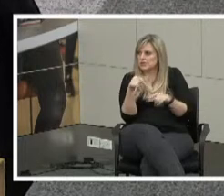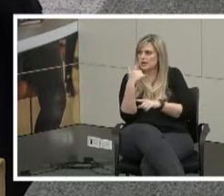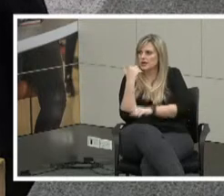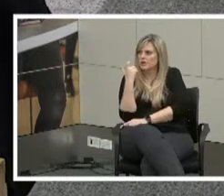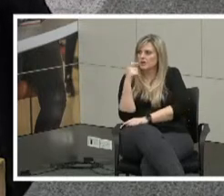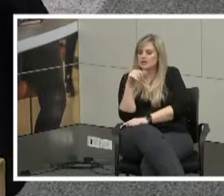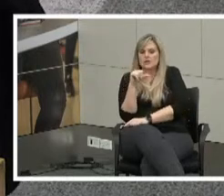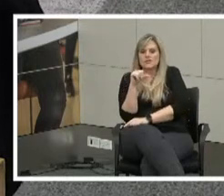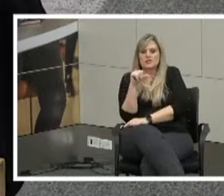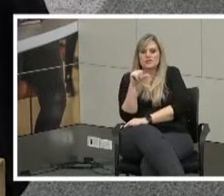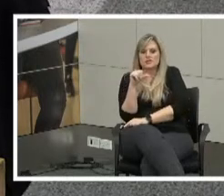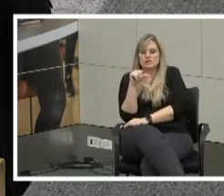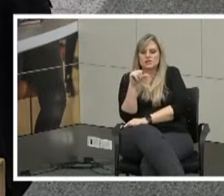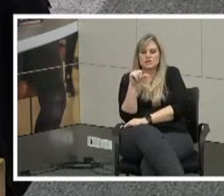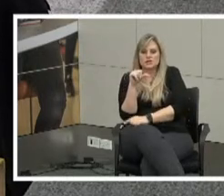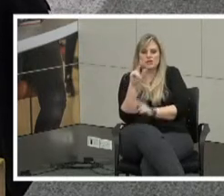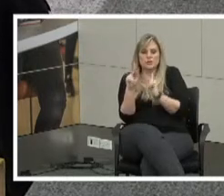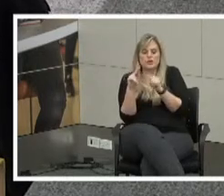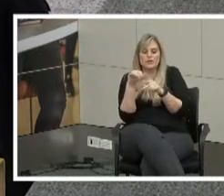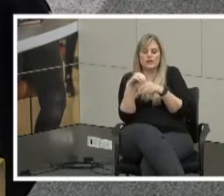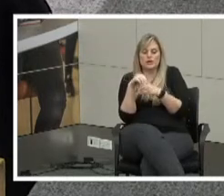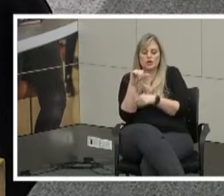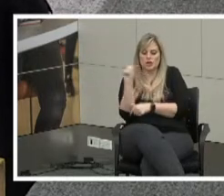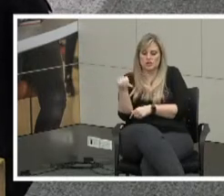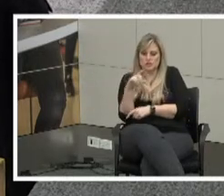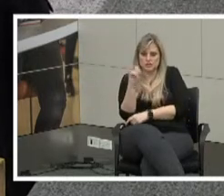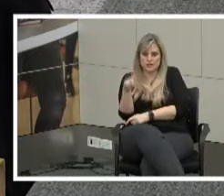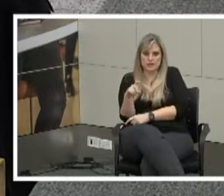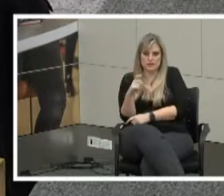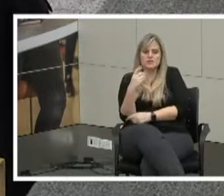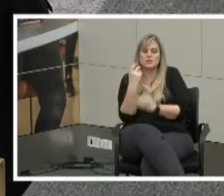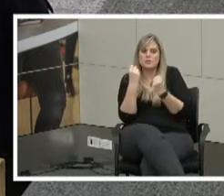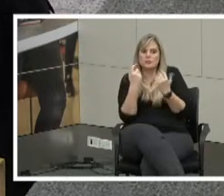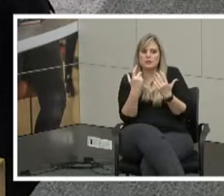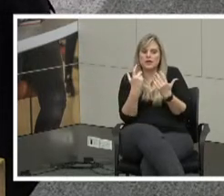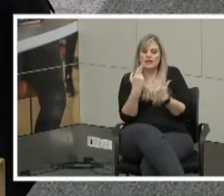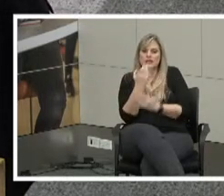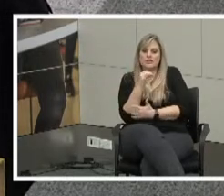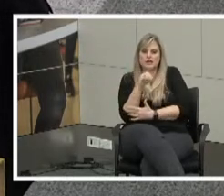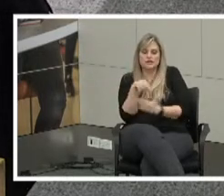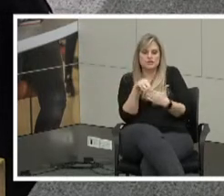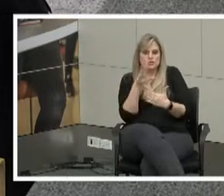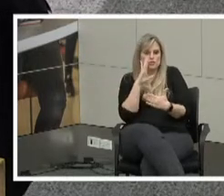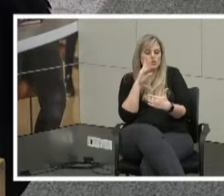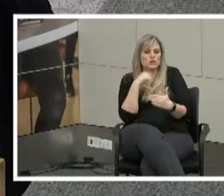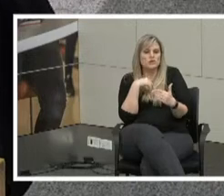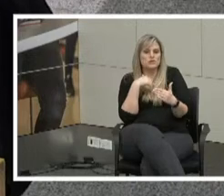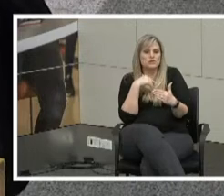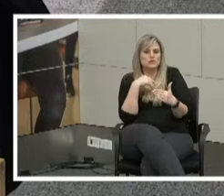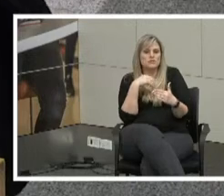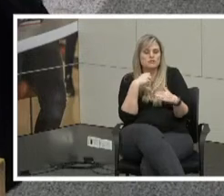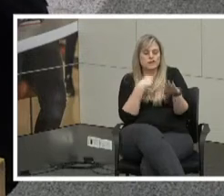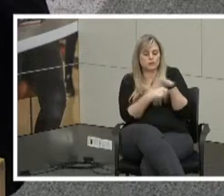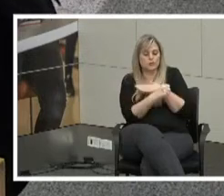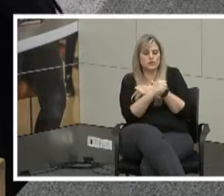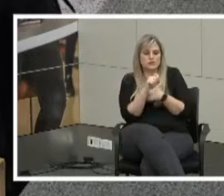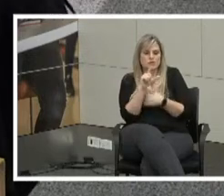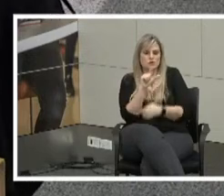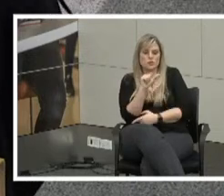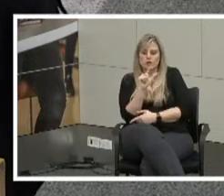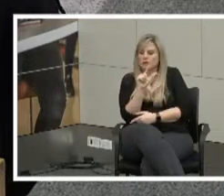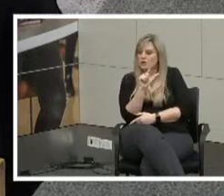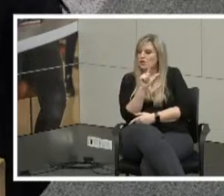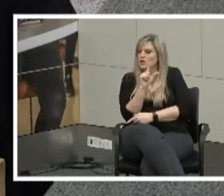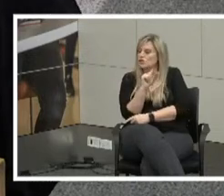Republicans in Austin a growing number of HISD students will spend 2035 in a jail sale or a grave the pipeline to